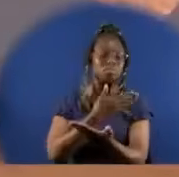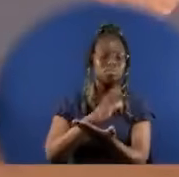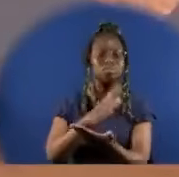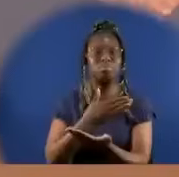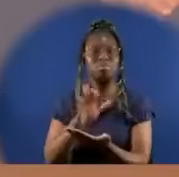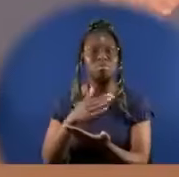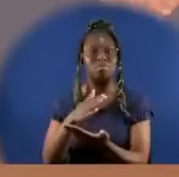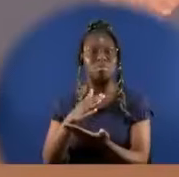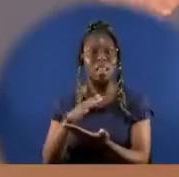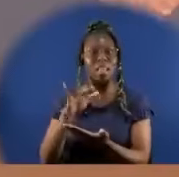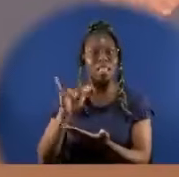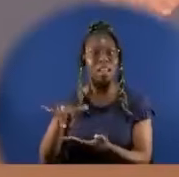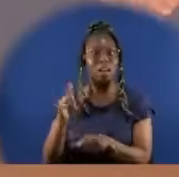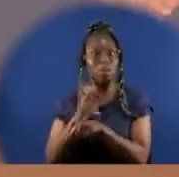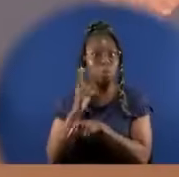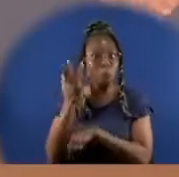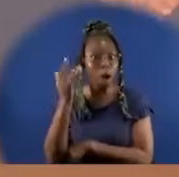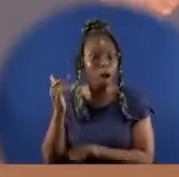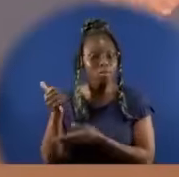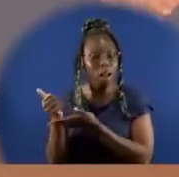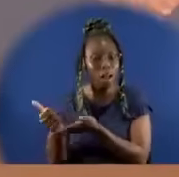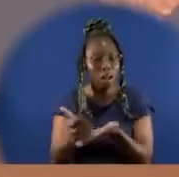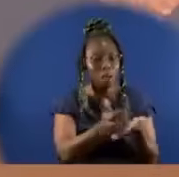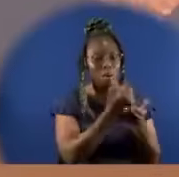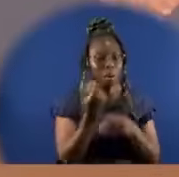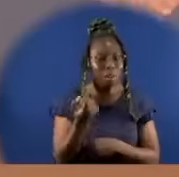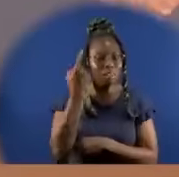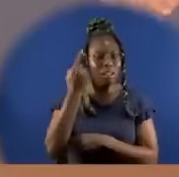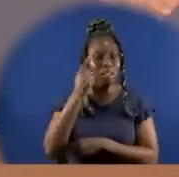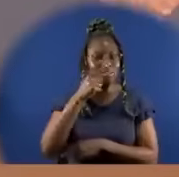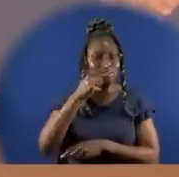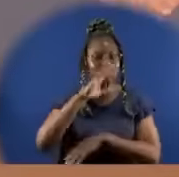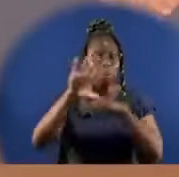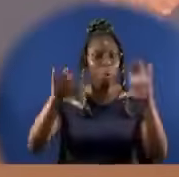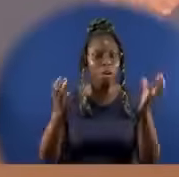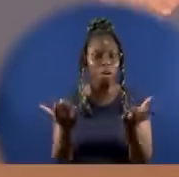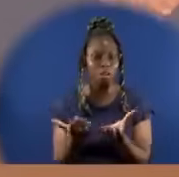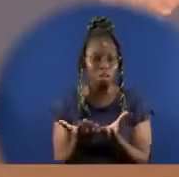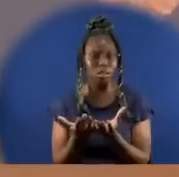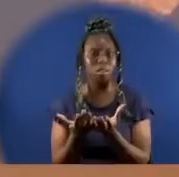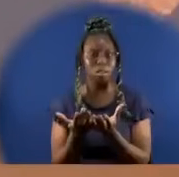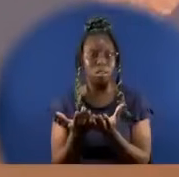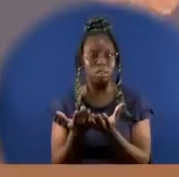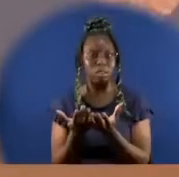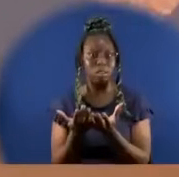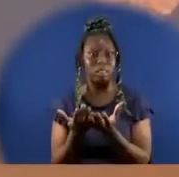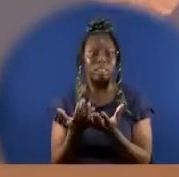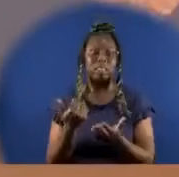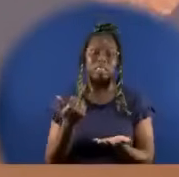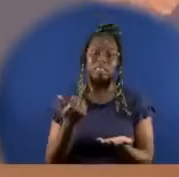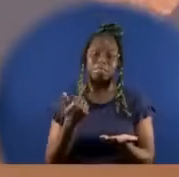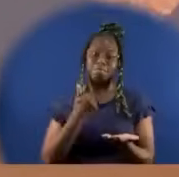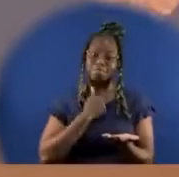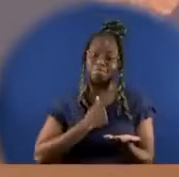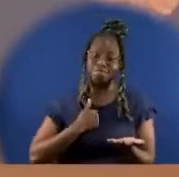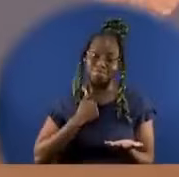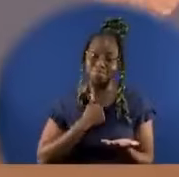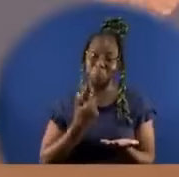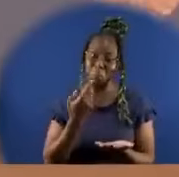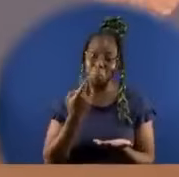and helping them to understand the ways of the world. Unfortunately, one of the nursery rhymes that was taught to